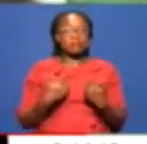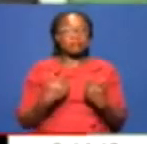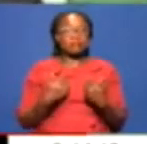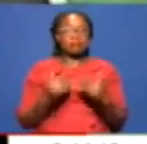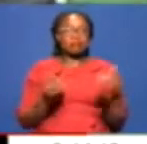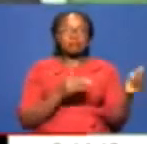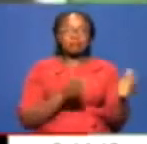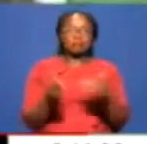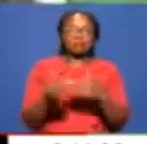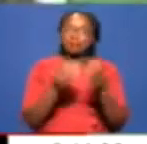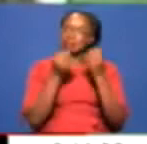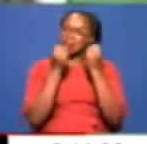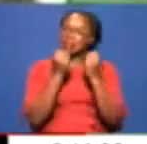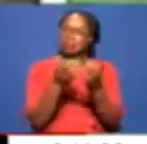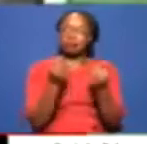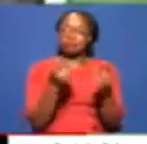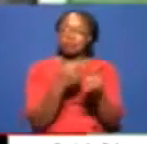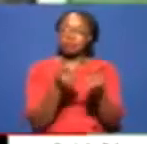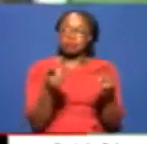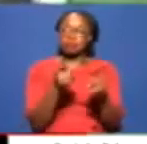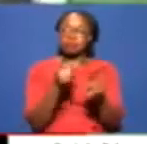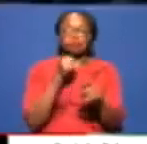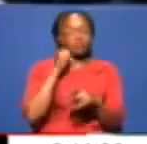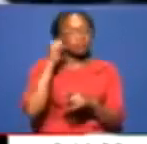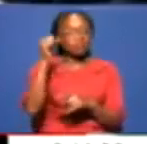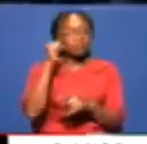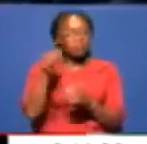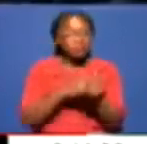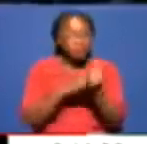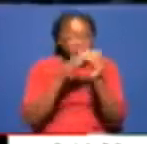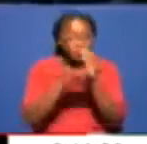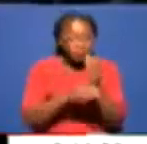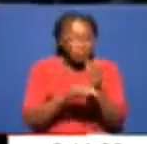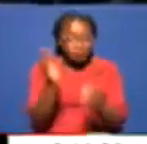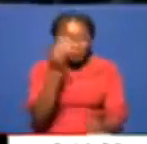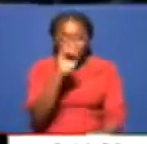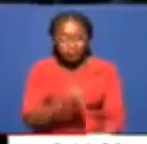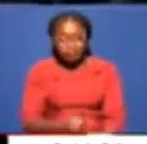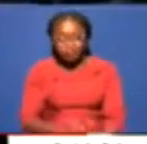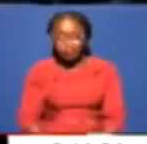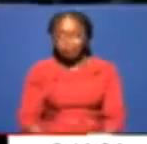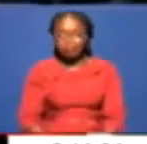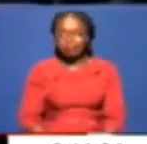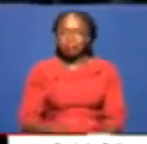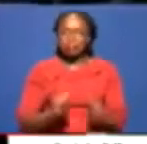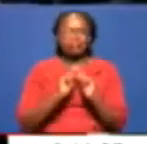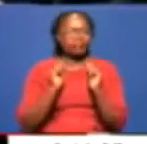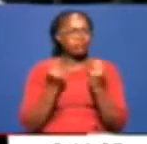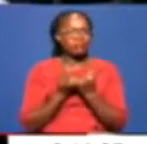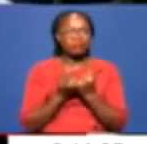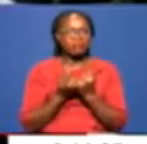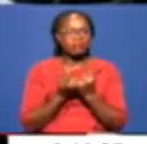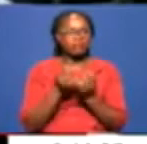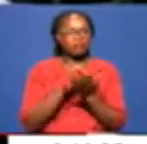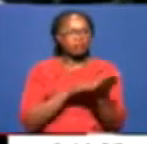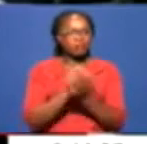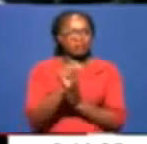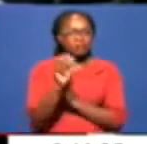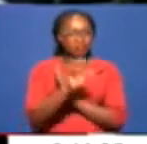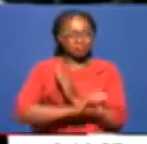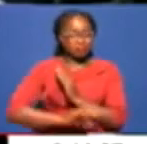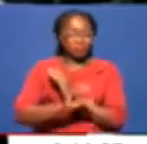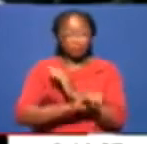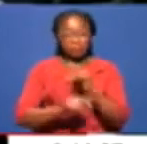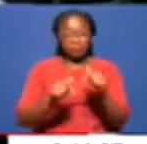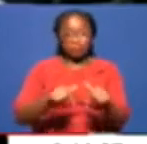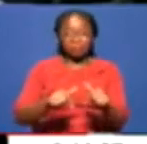opportunities, but not political leadership. Racism is tribalism. Tribalism will destroy this country. I haven't